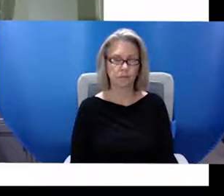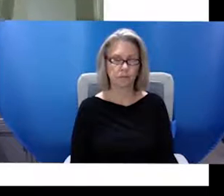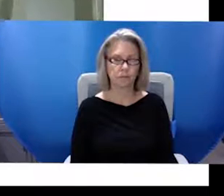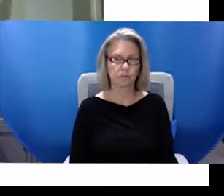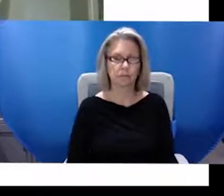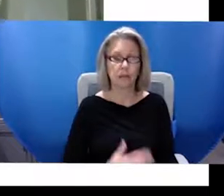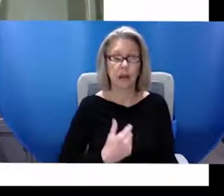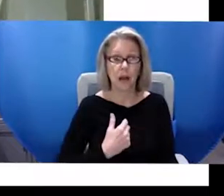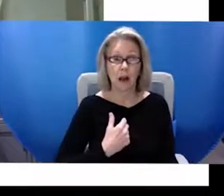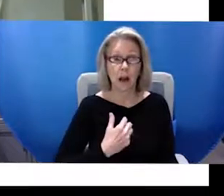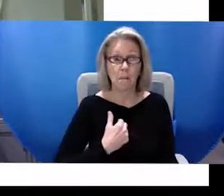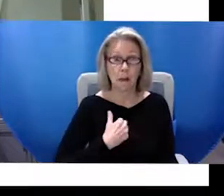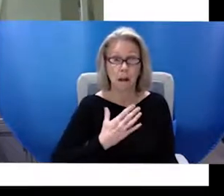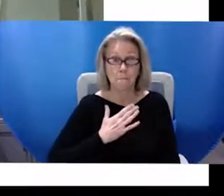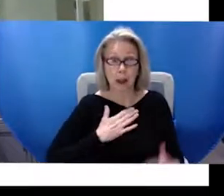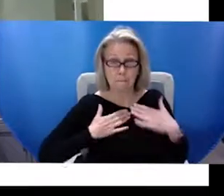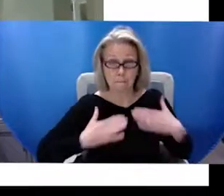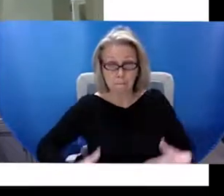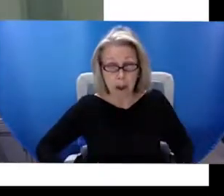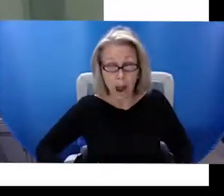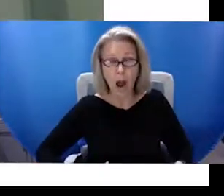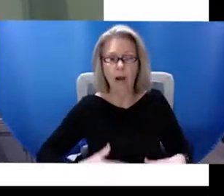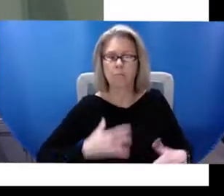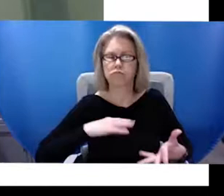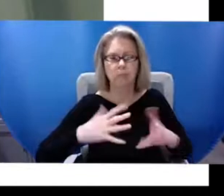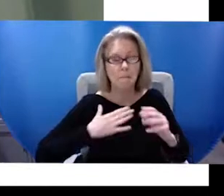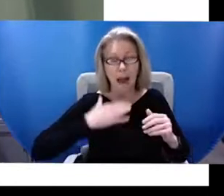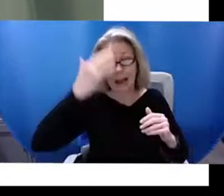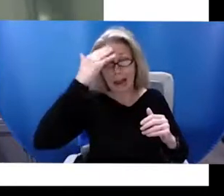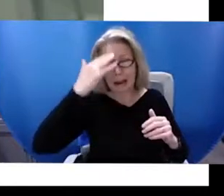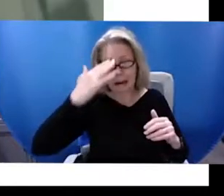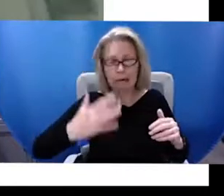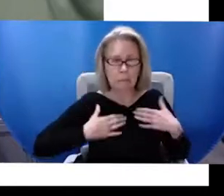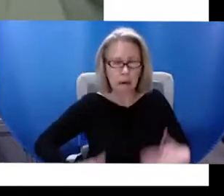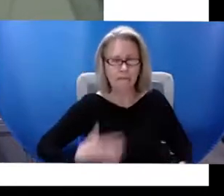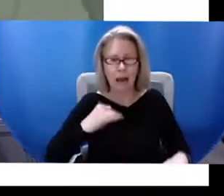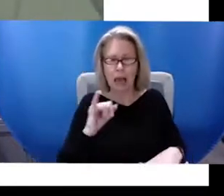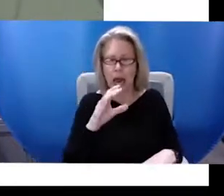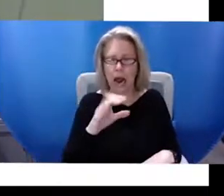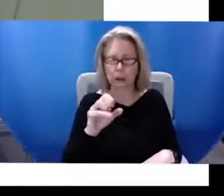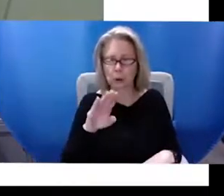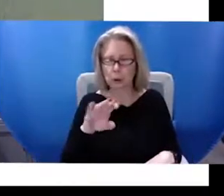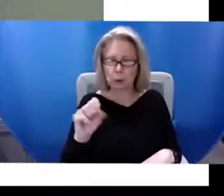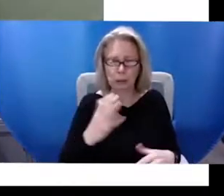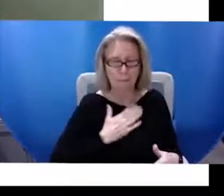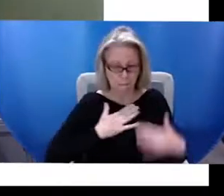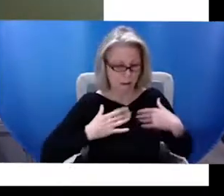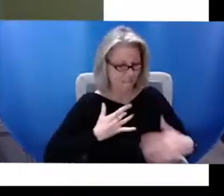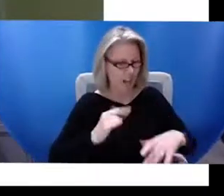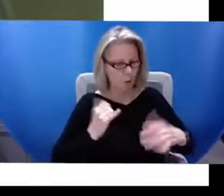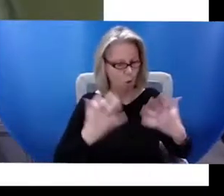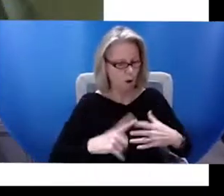My head had felt gone. My body felt like air. My head had felt like ice cubes in water. My body parts